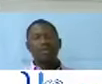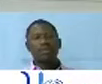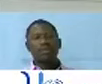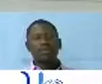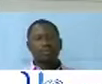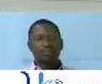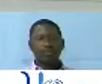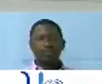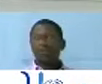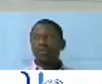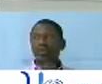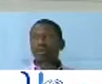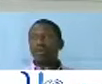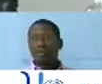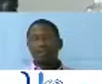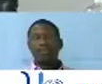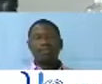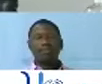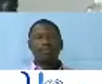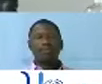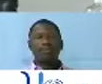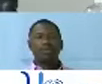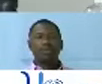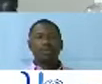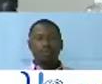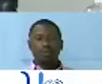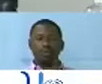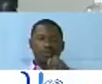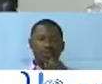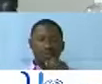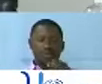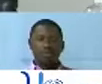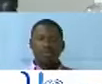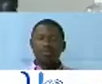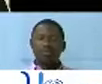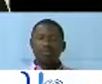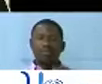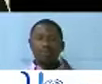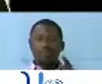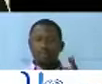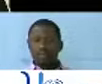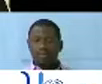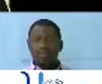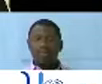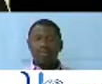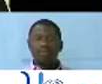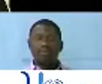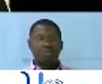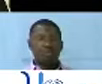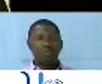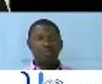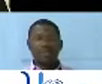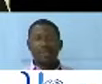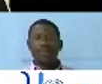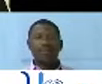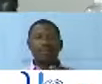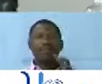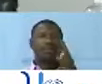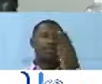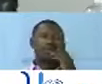Mr. Chairman, with permission of. With your permission, because it's already time for the second break.